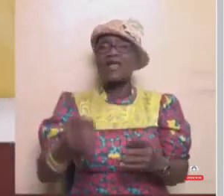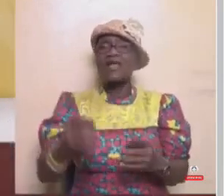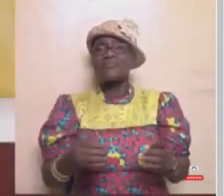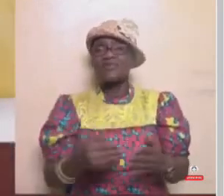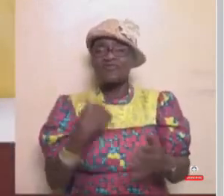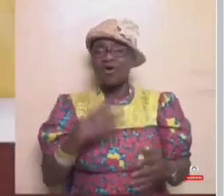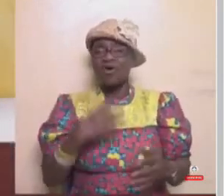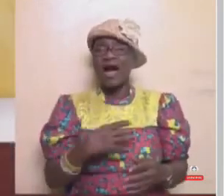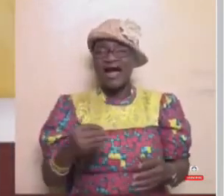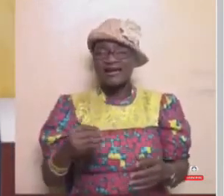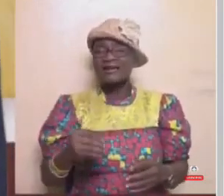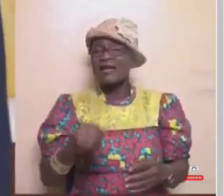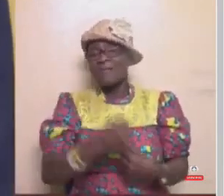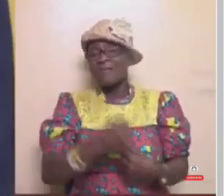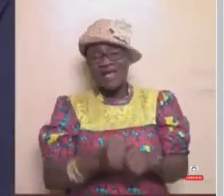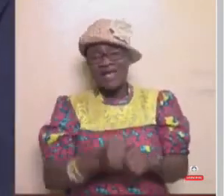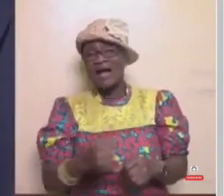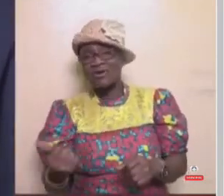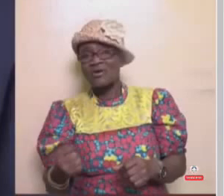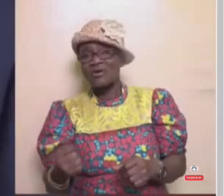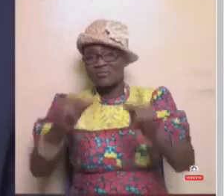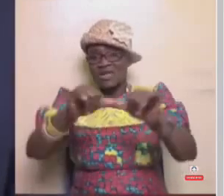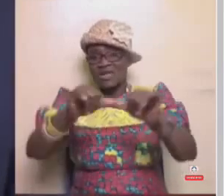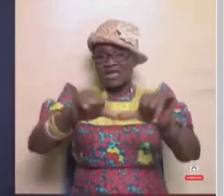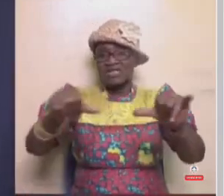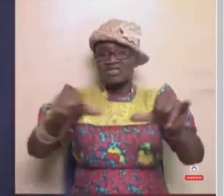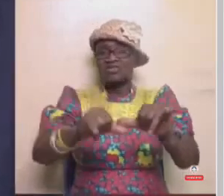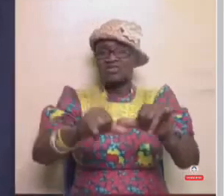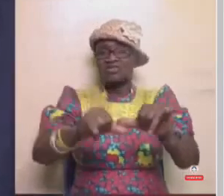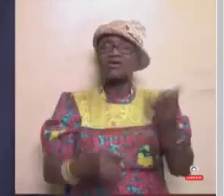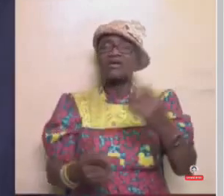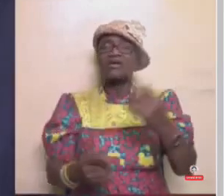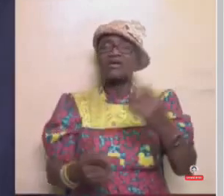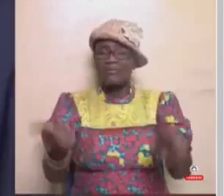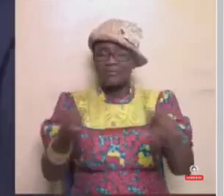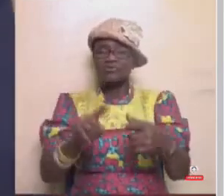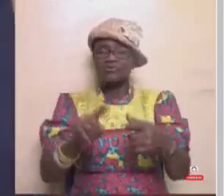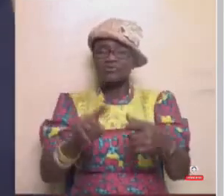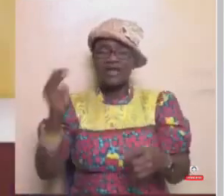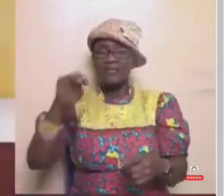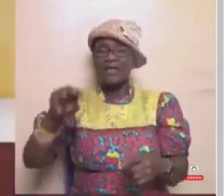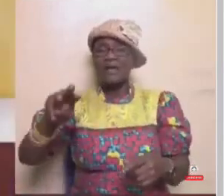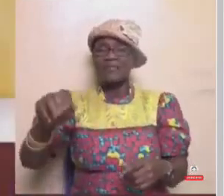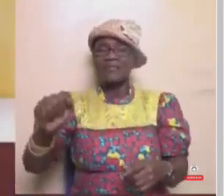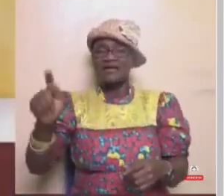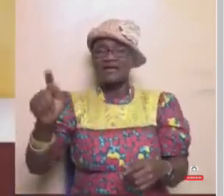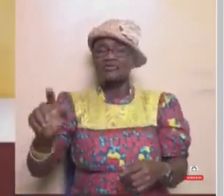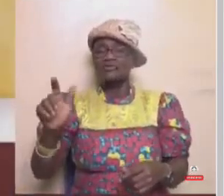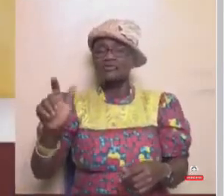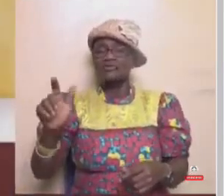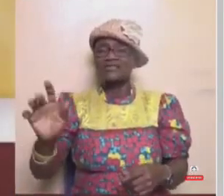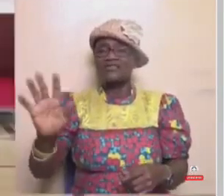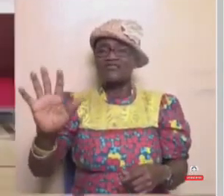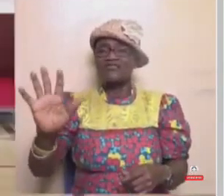what will happen unto them. In Matthew 25, 14 to 28, Matthew 25, 14 to